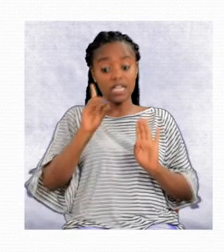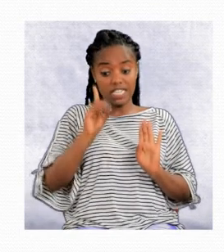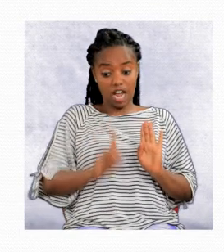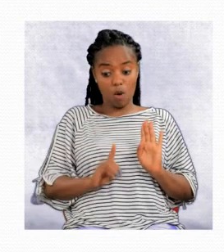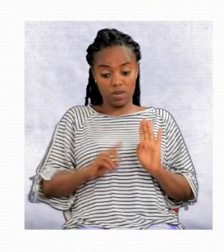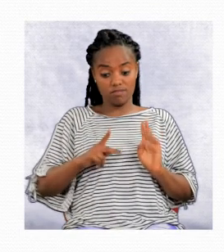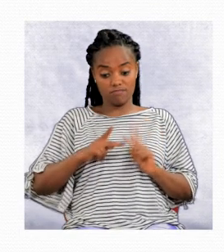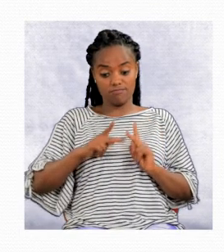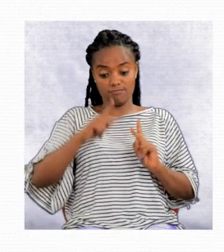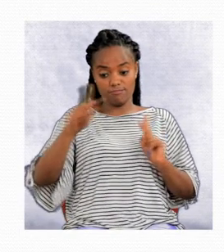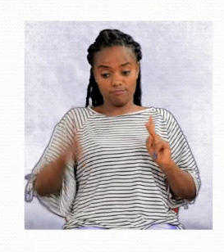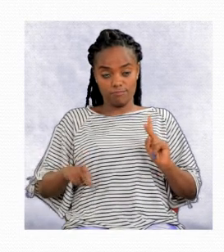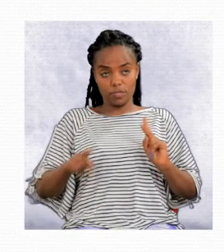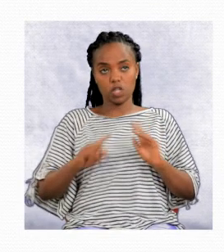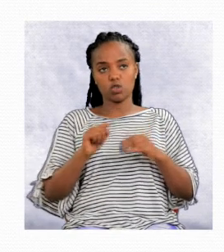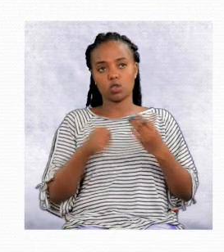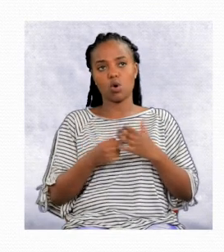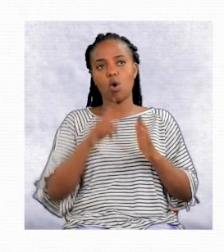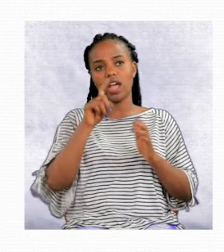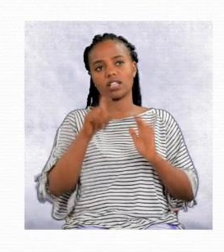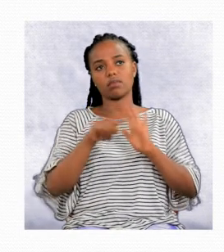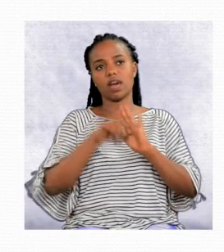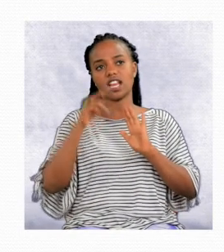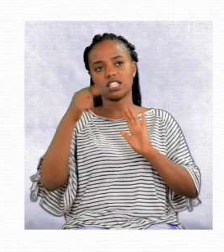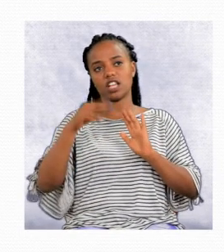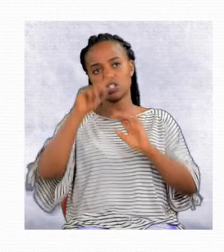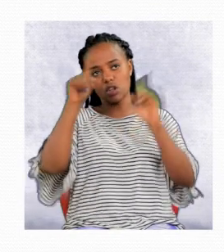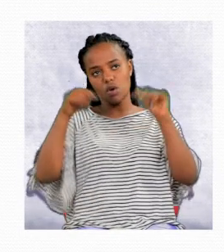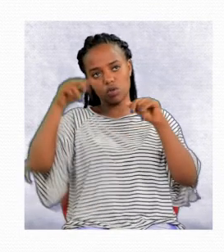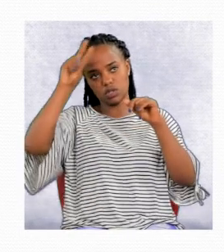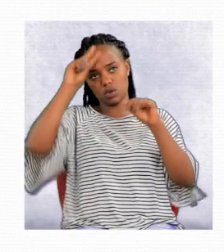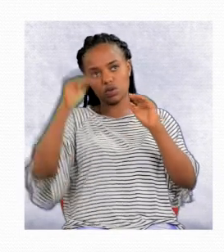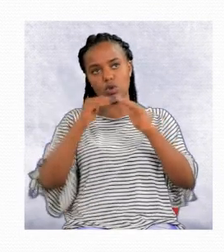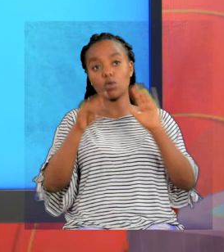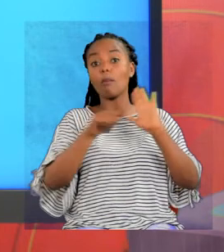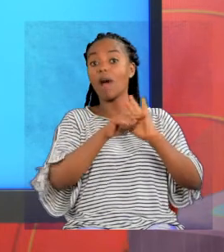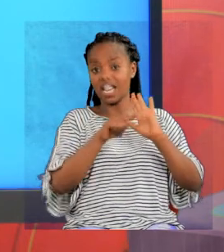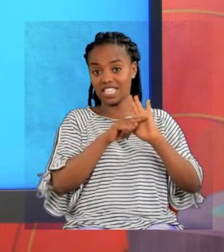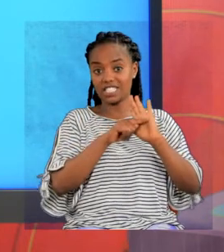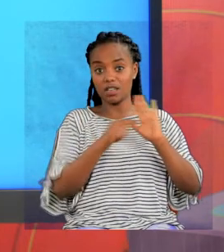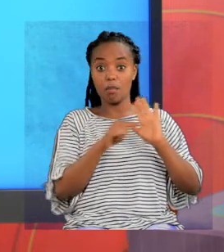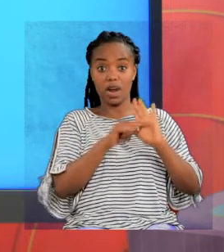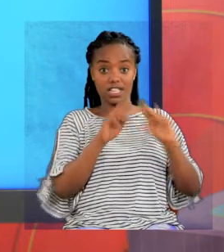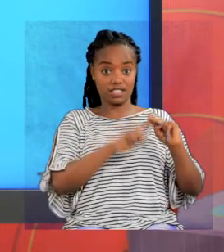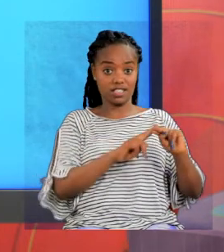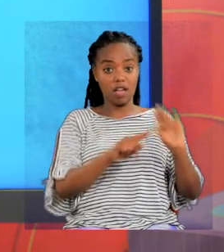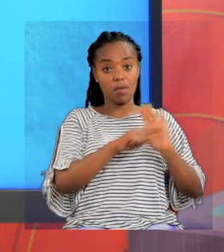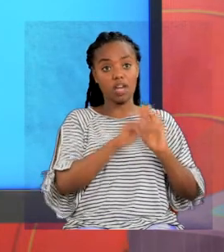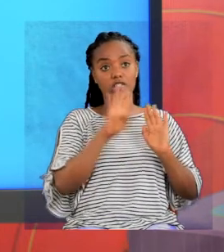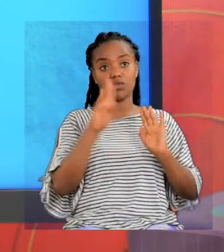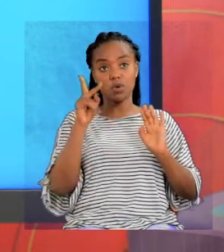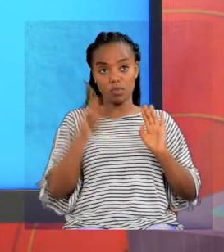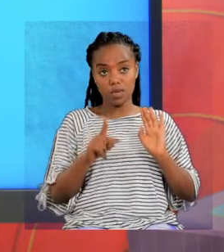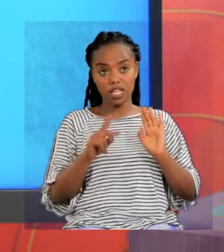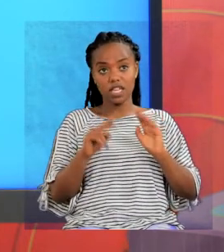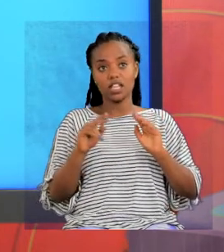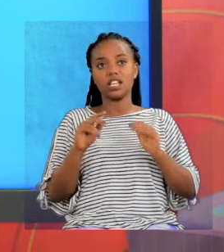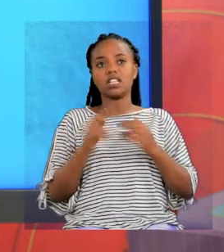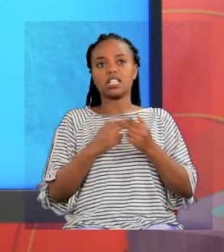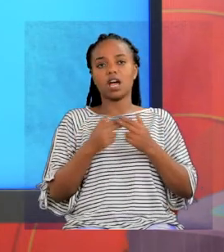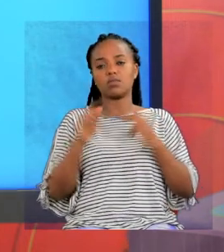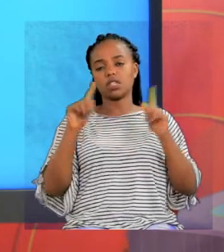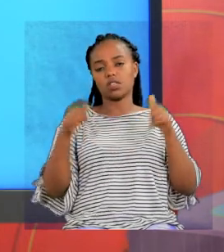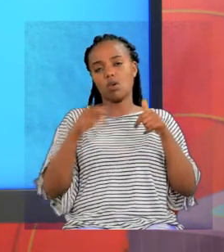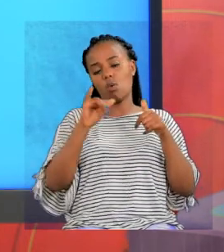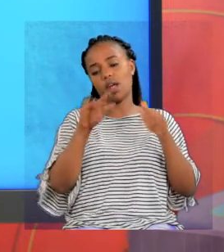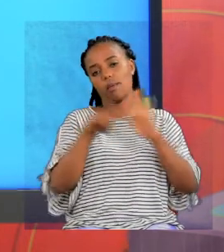equation will be x minus h whole squared is equal to minus. We have minus here. minus 4p times y minus k if it